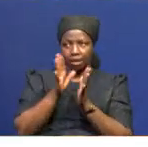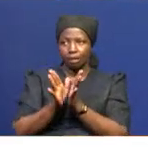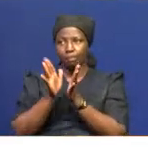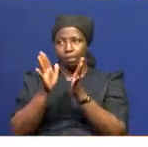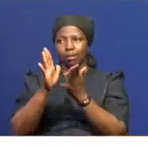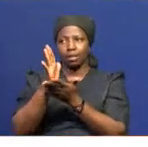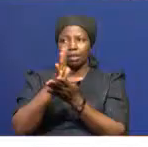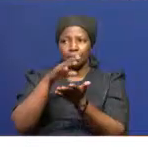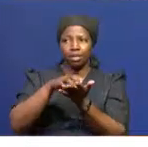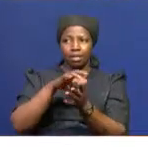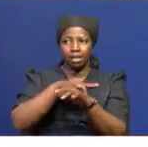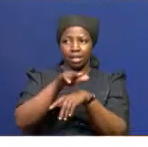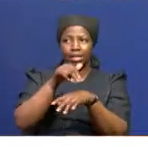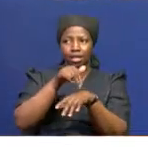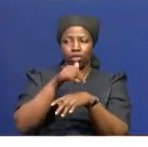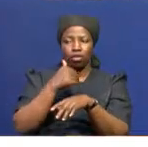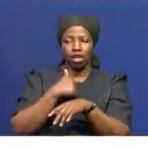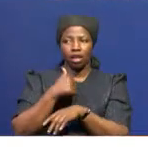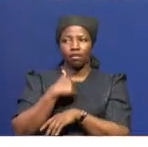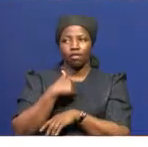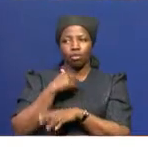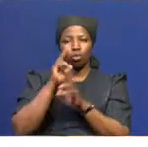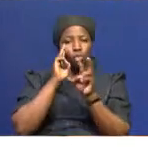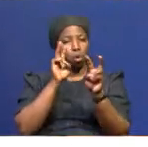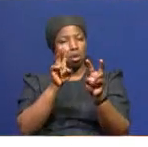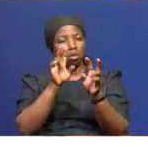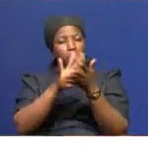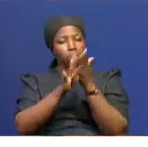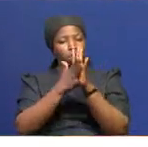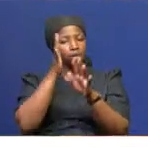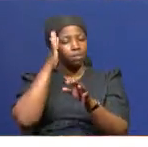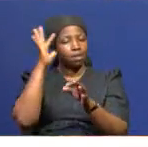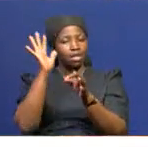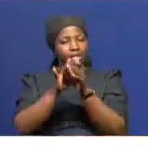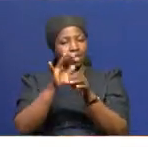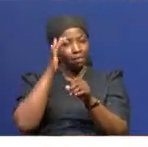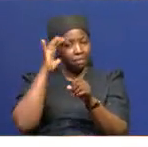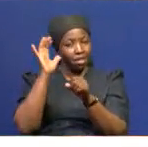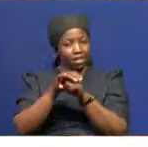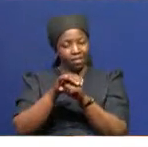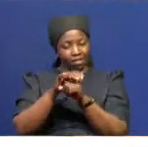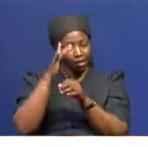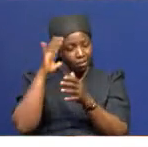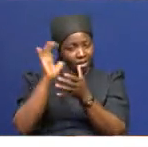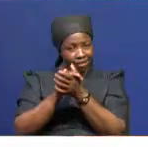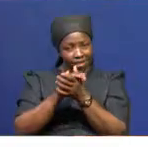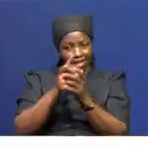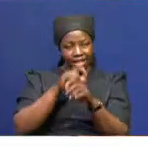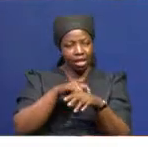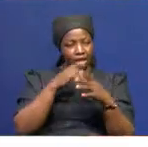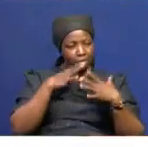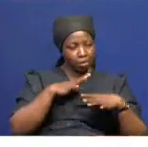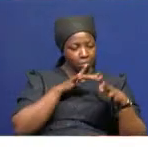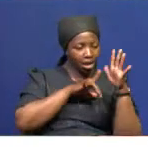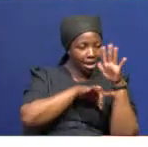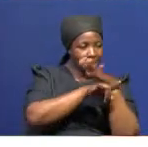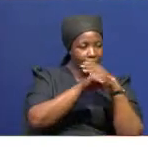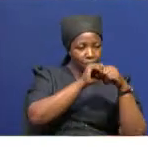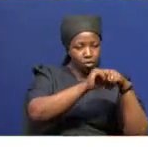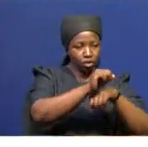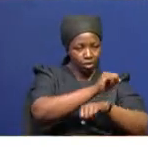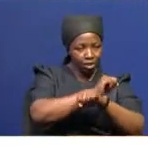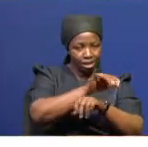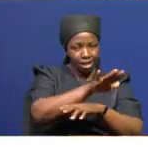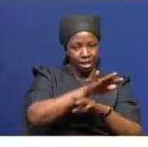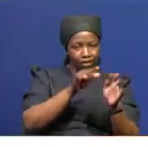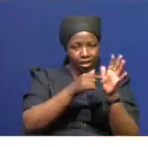some instances, the nation has watched in disbelief as individuals forcefully entered protected areas such as Parliament and police